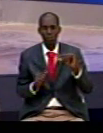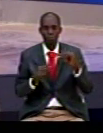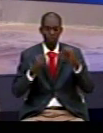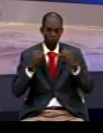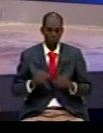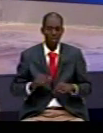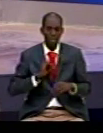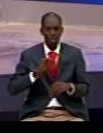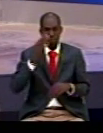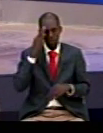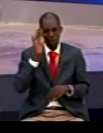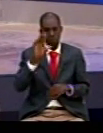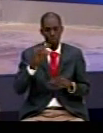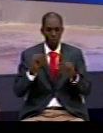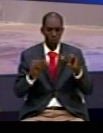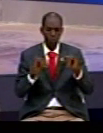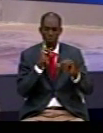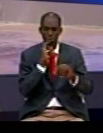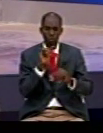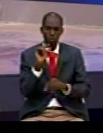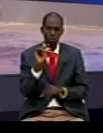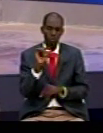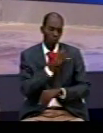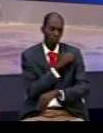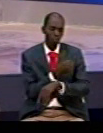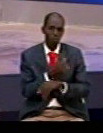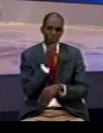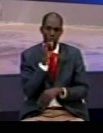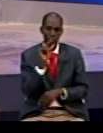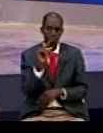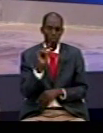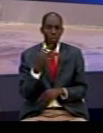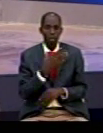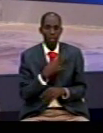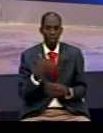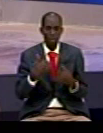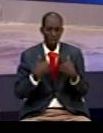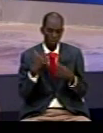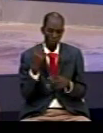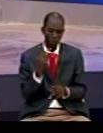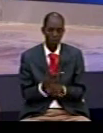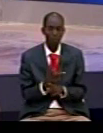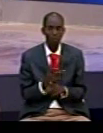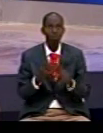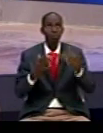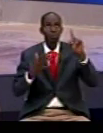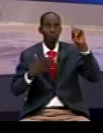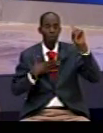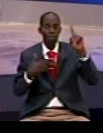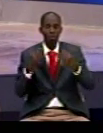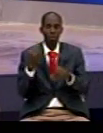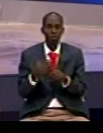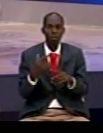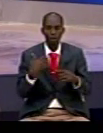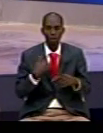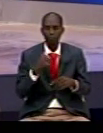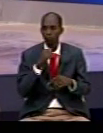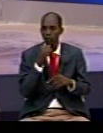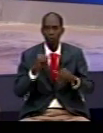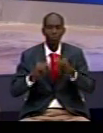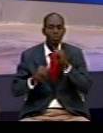the level of strength you have. And hast kept my word, and hast not denied my